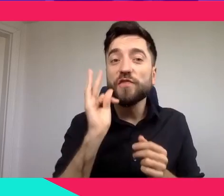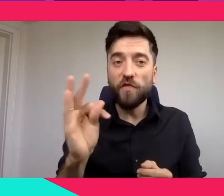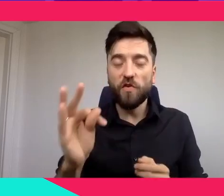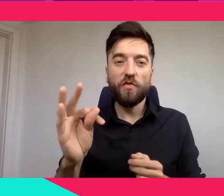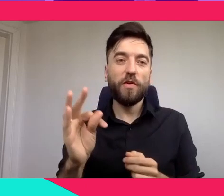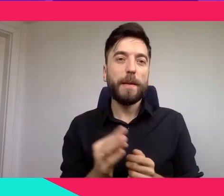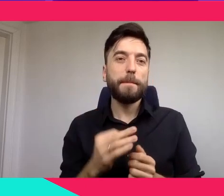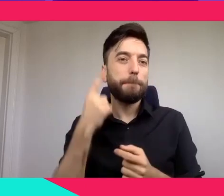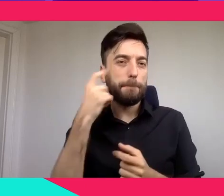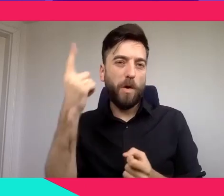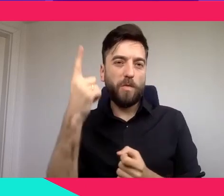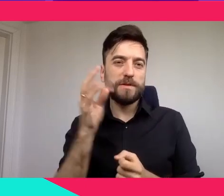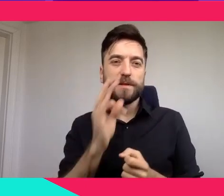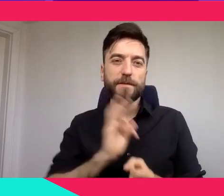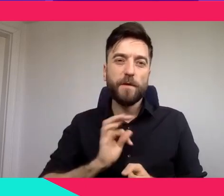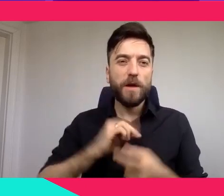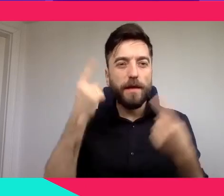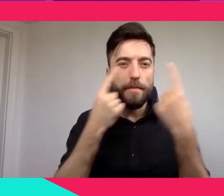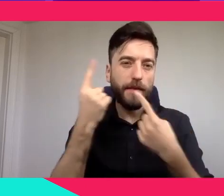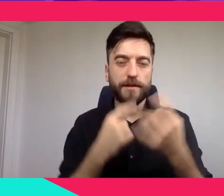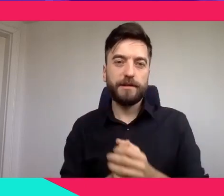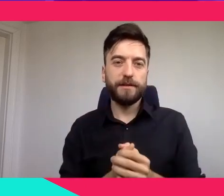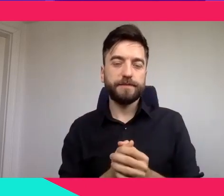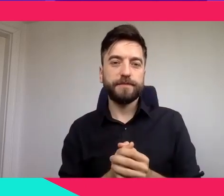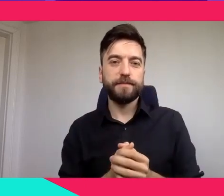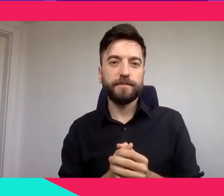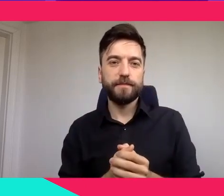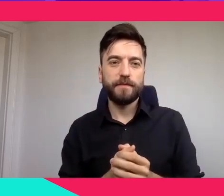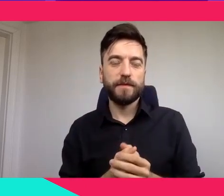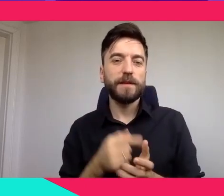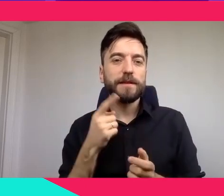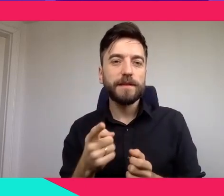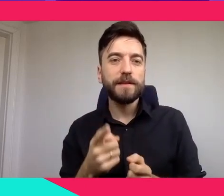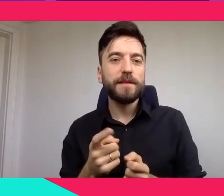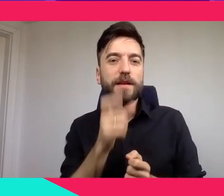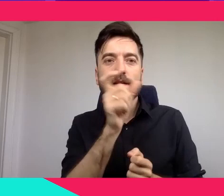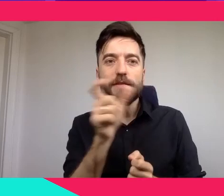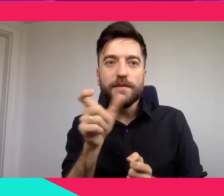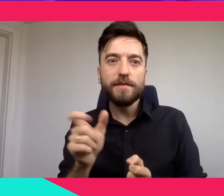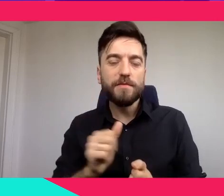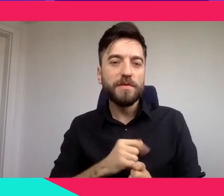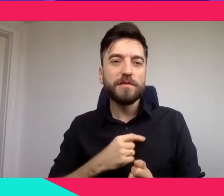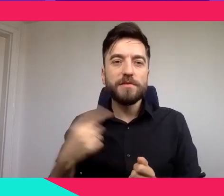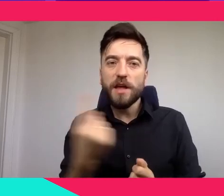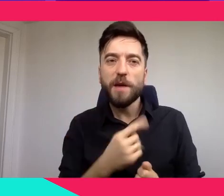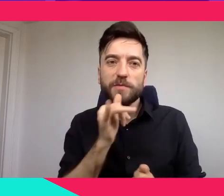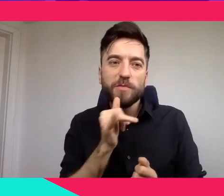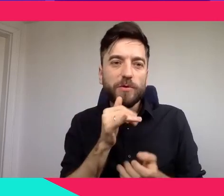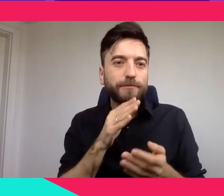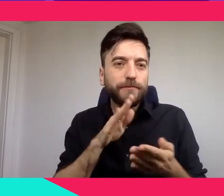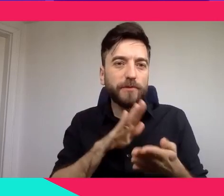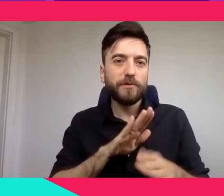to get close and personal with the artworks. I think actually when Lizzie Jongma, who's also speaking to you